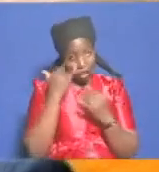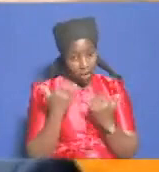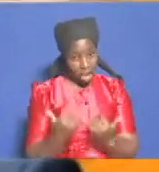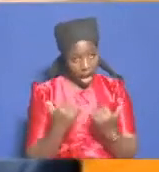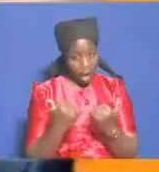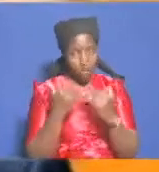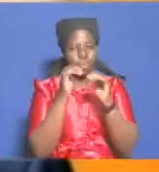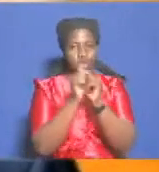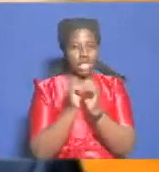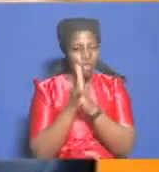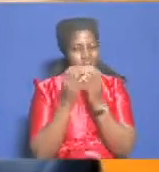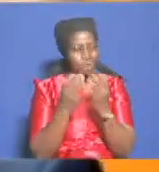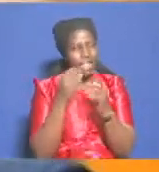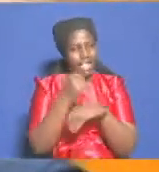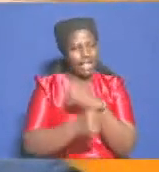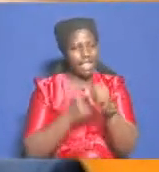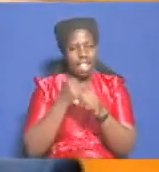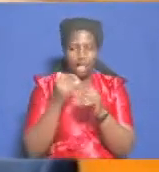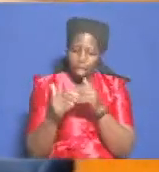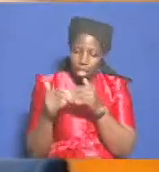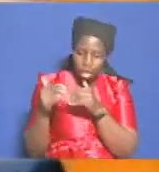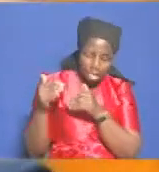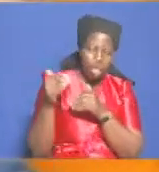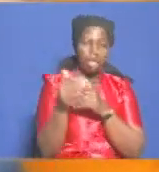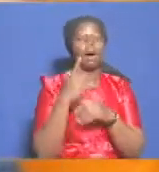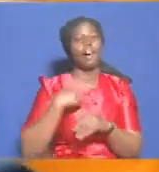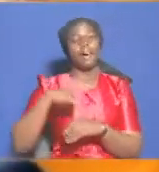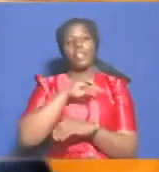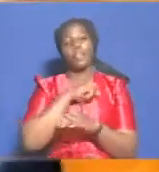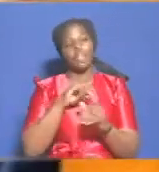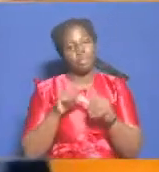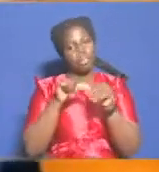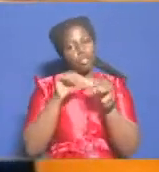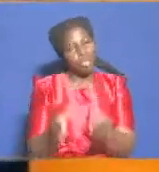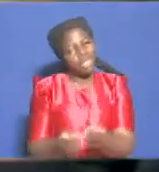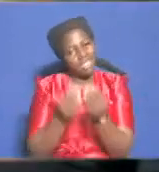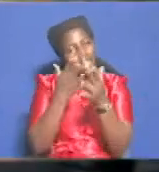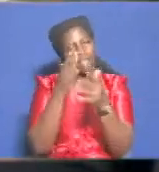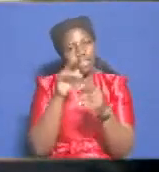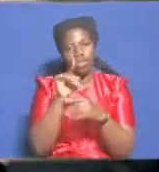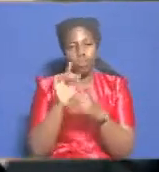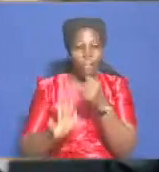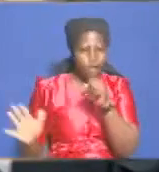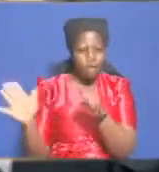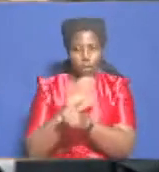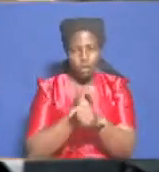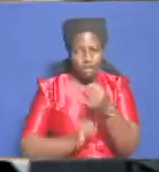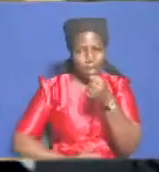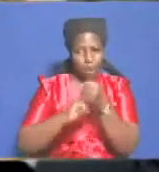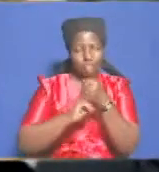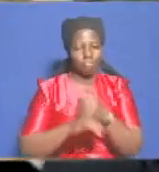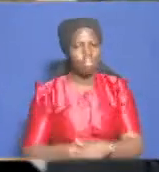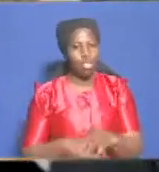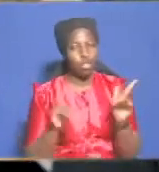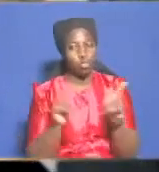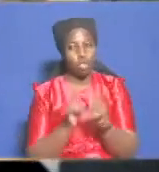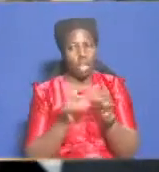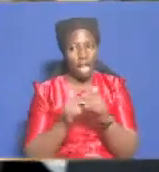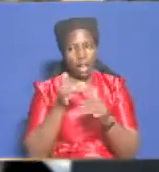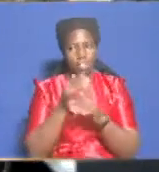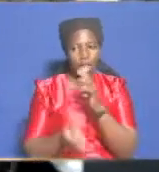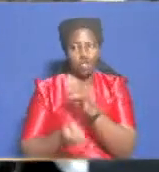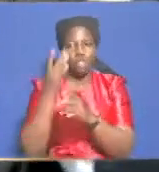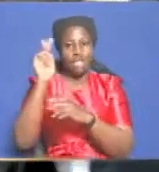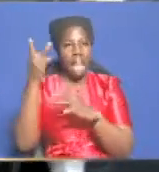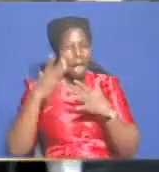so many years to come, we will continue giving you maximum support. But shortly after the launch, a section of Kenyans took